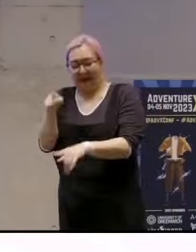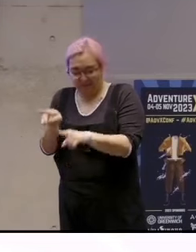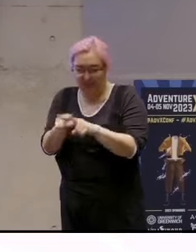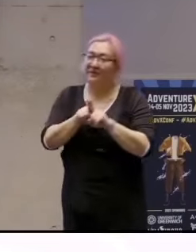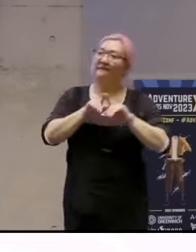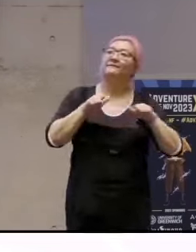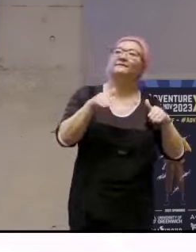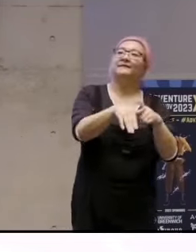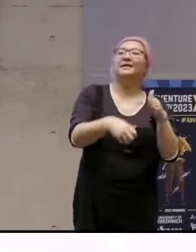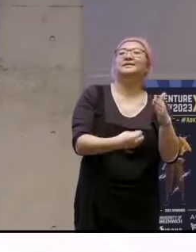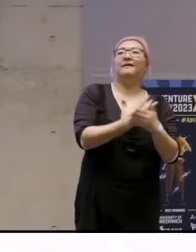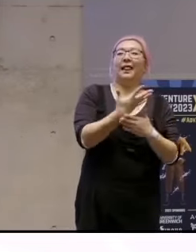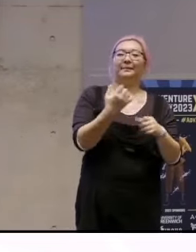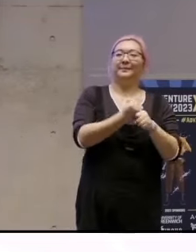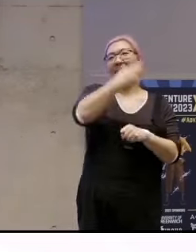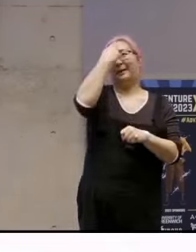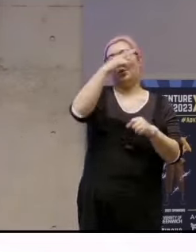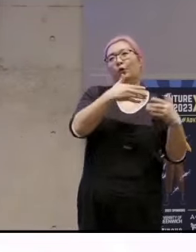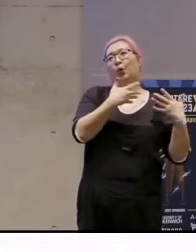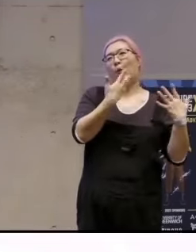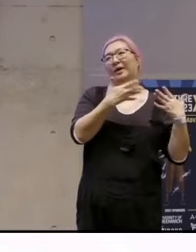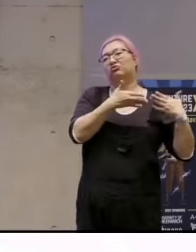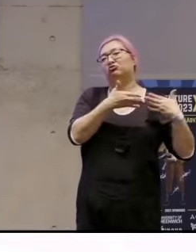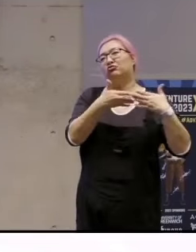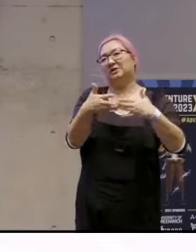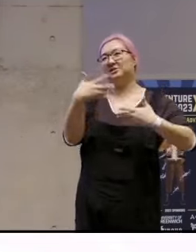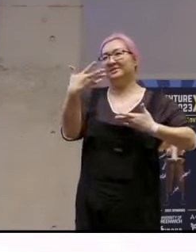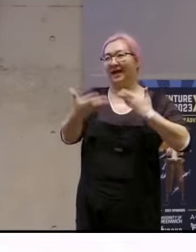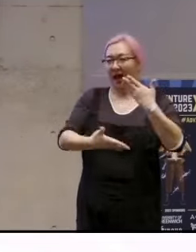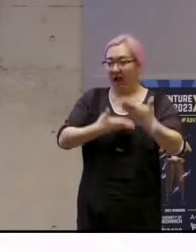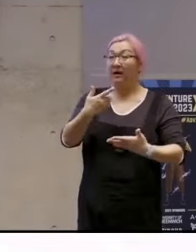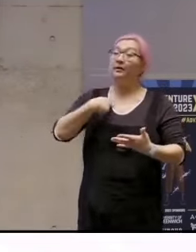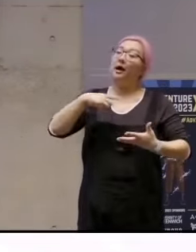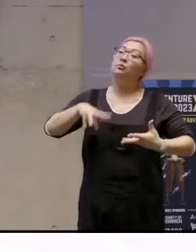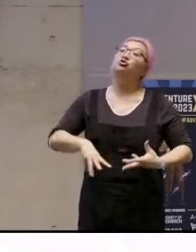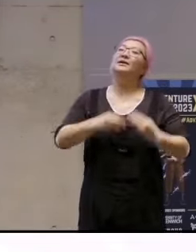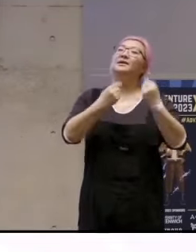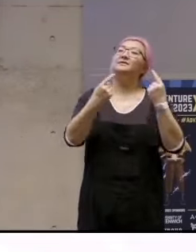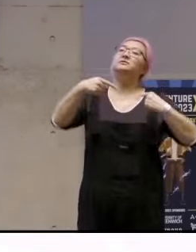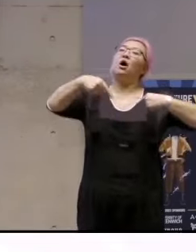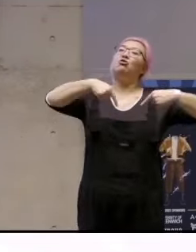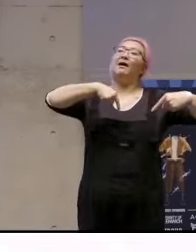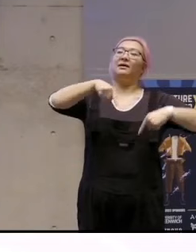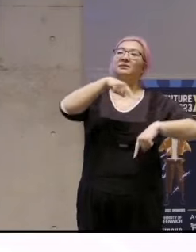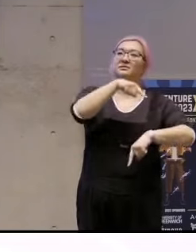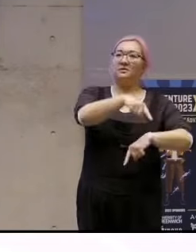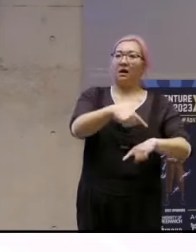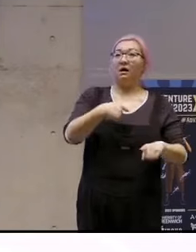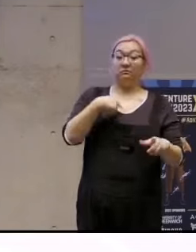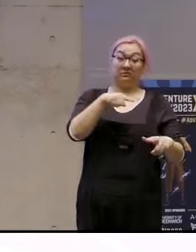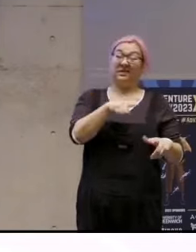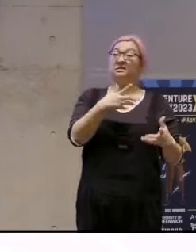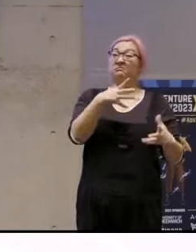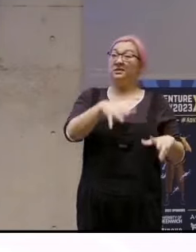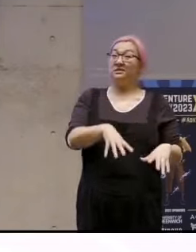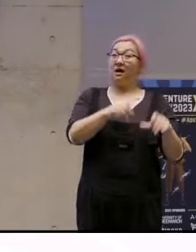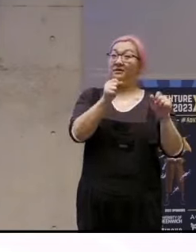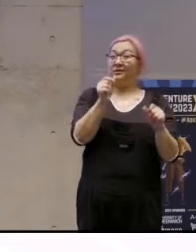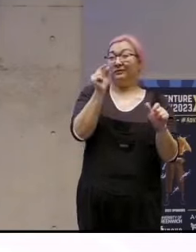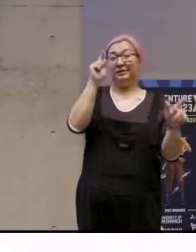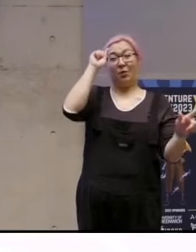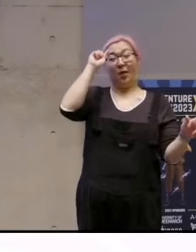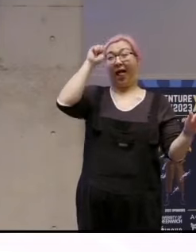development on Windrush Tales. And I'm the creative director of this project, which started as a small idea I had